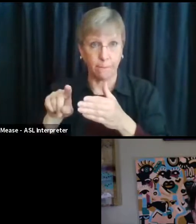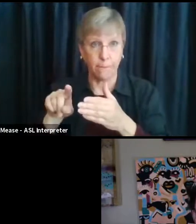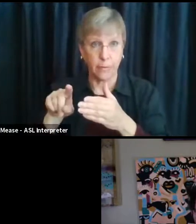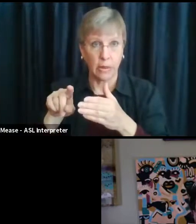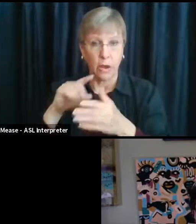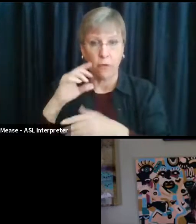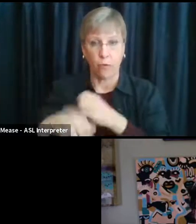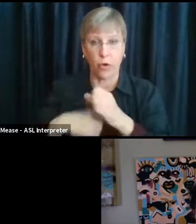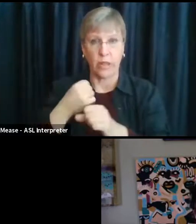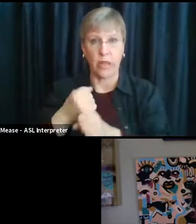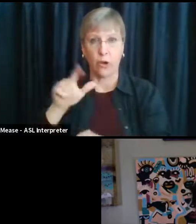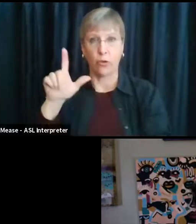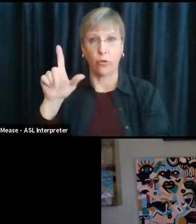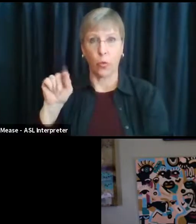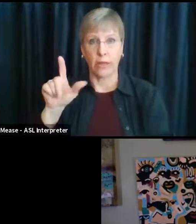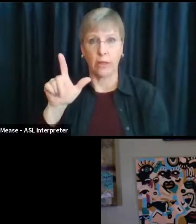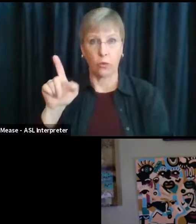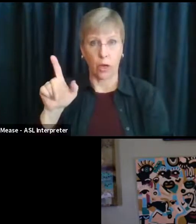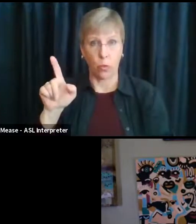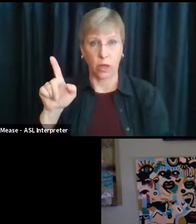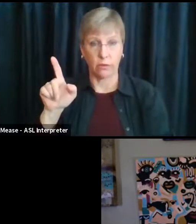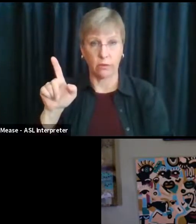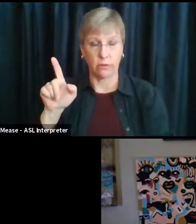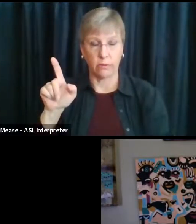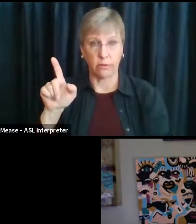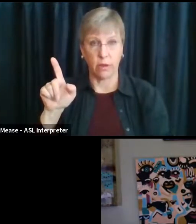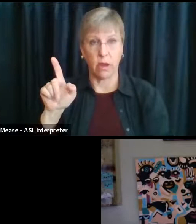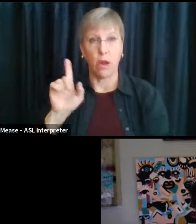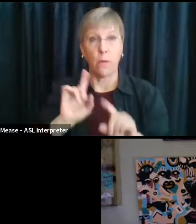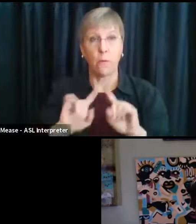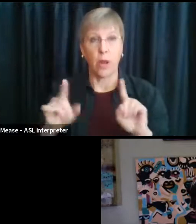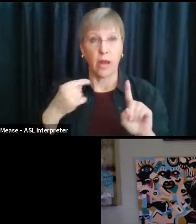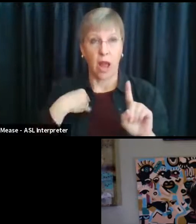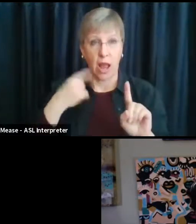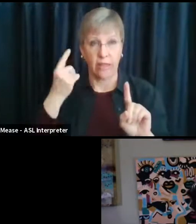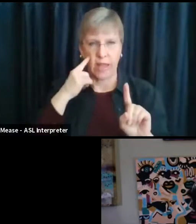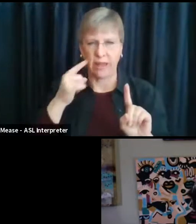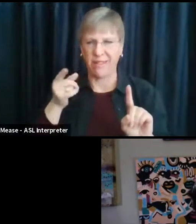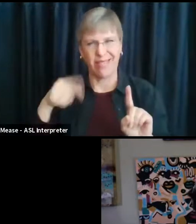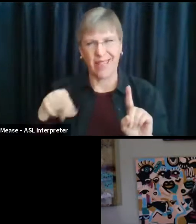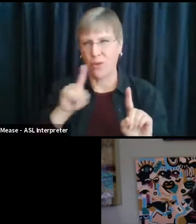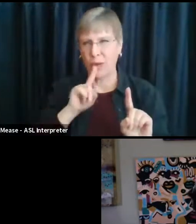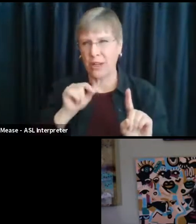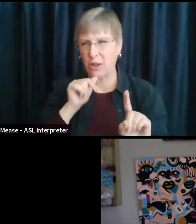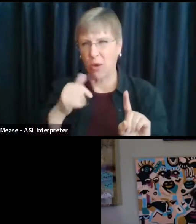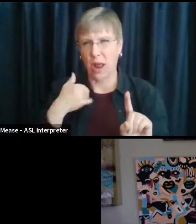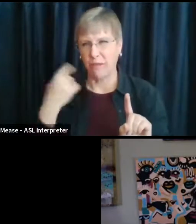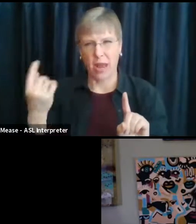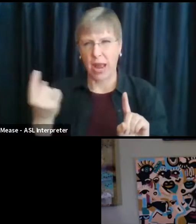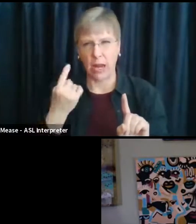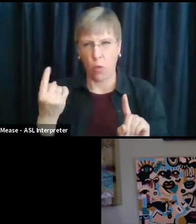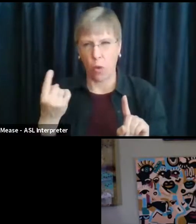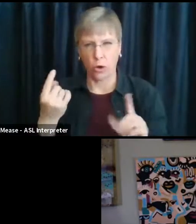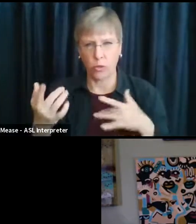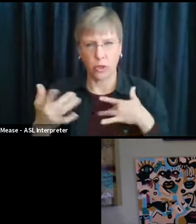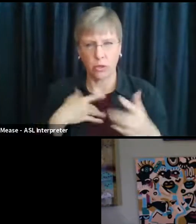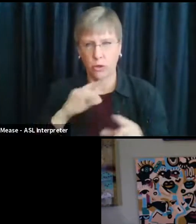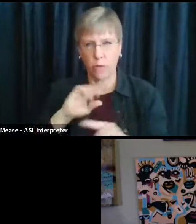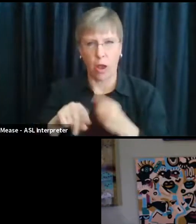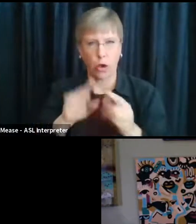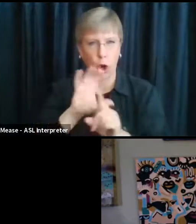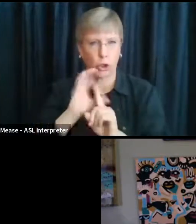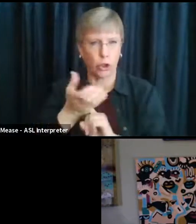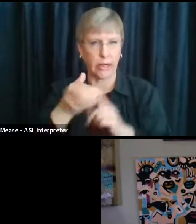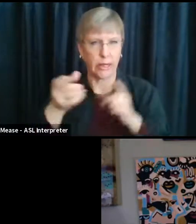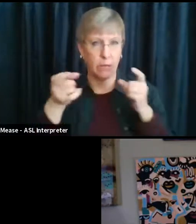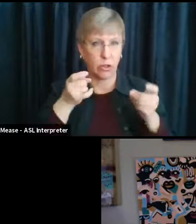year 2021. But I think they don't really have anyone caring about culture in their administration. So